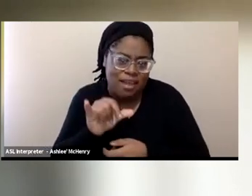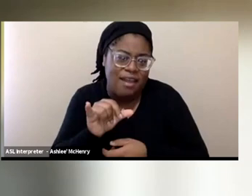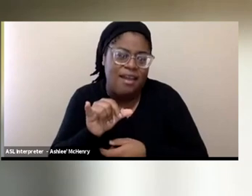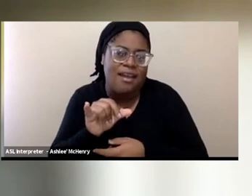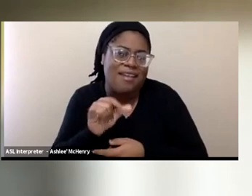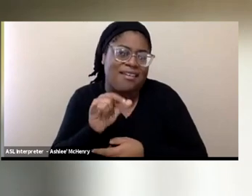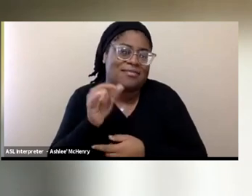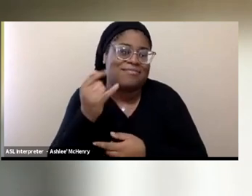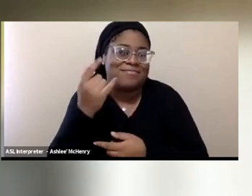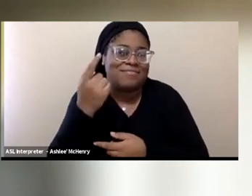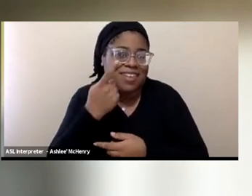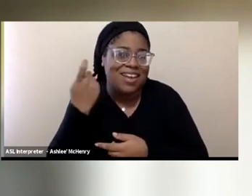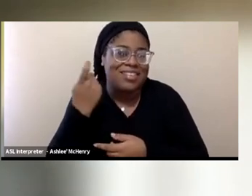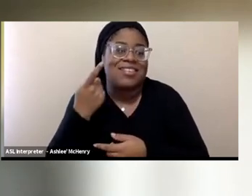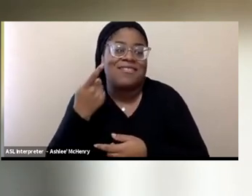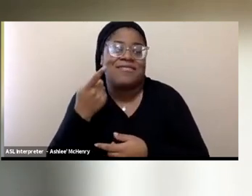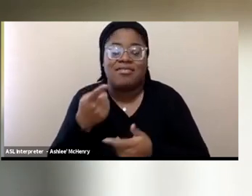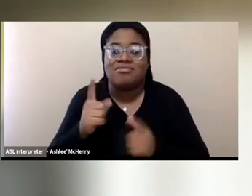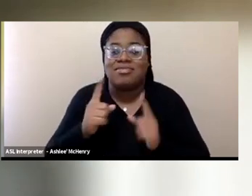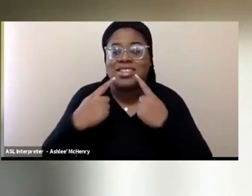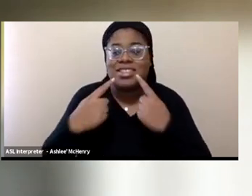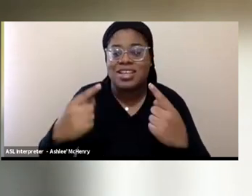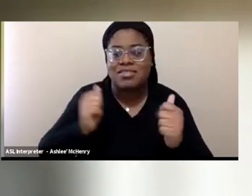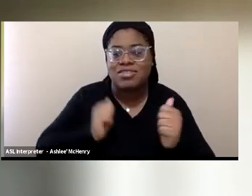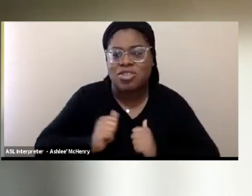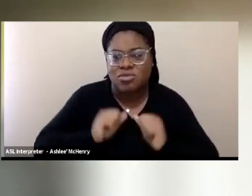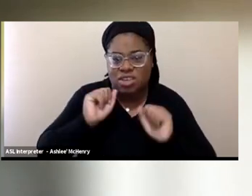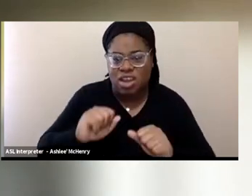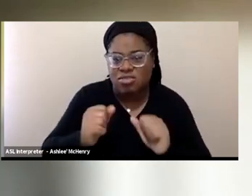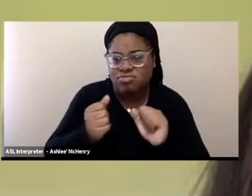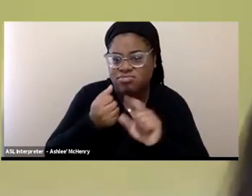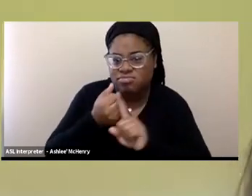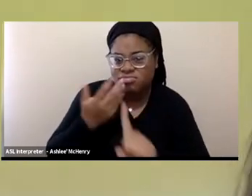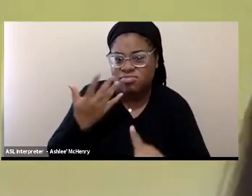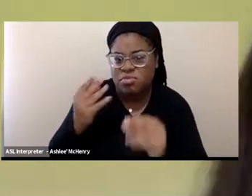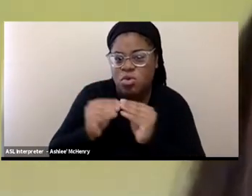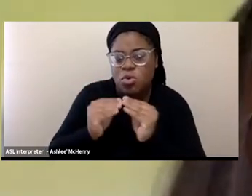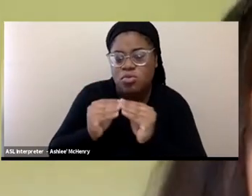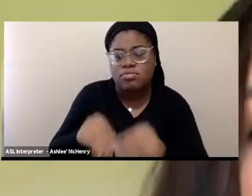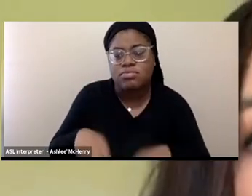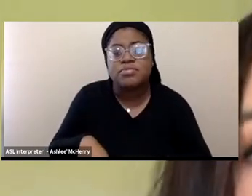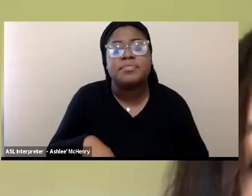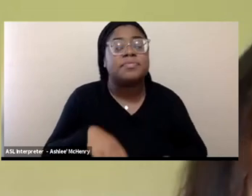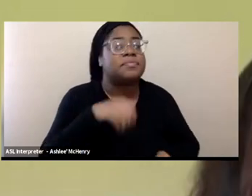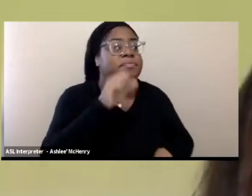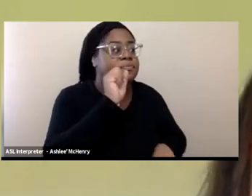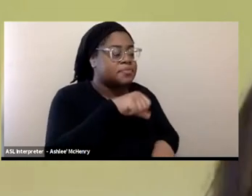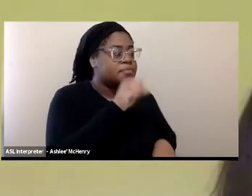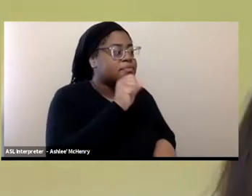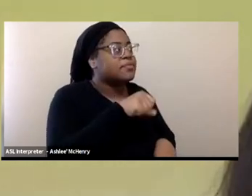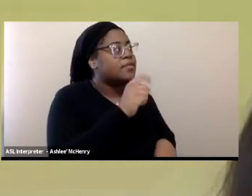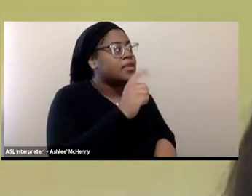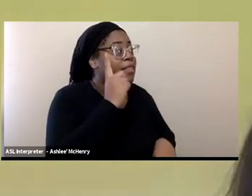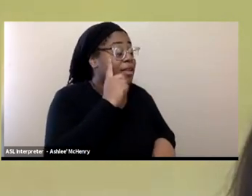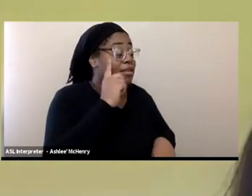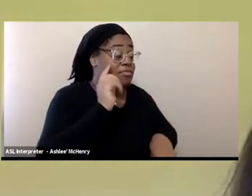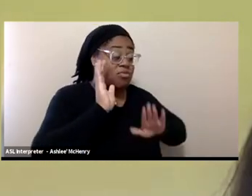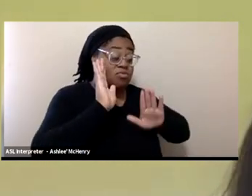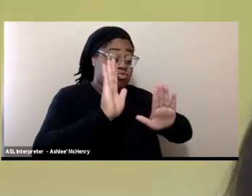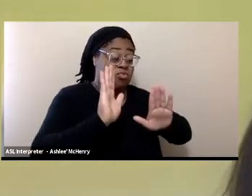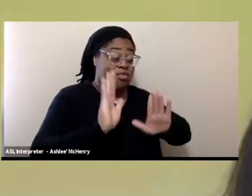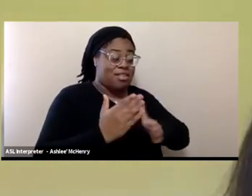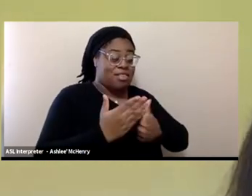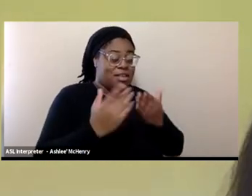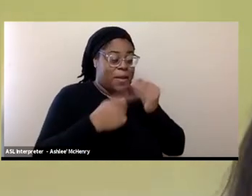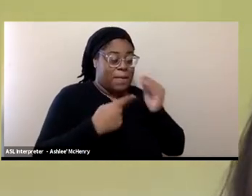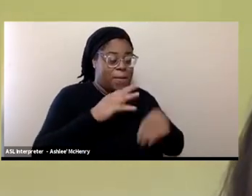success of the show. Can you talk a little bit about those? Yeah, I think that one of the greatest parts of Bunked is that it has